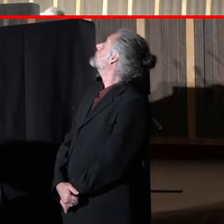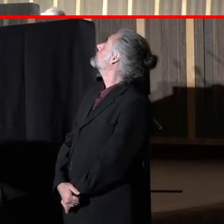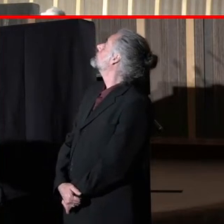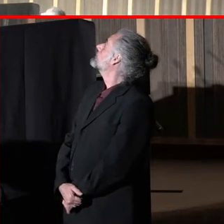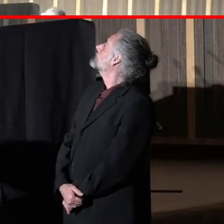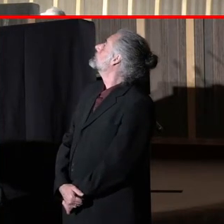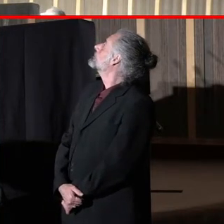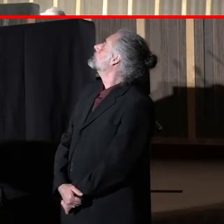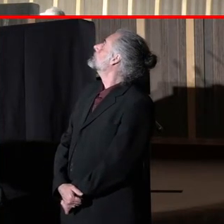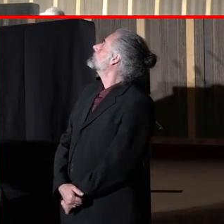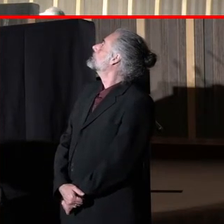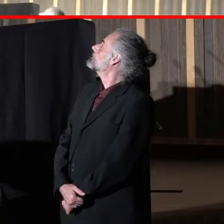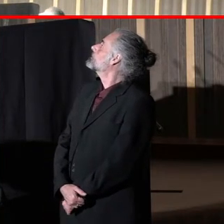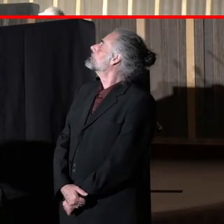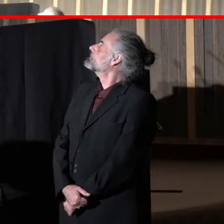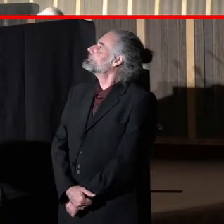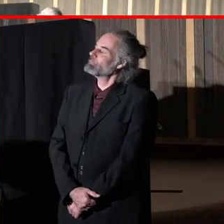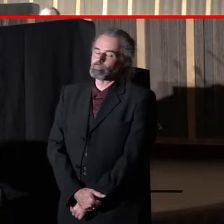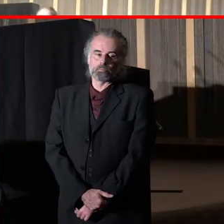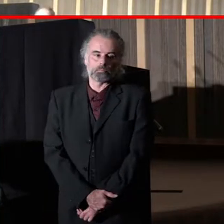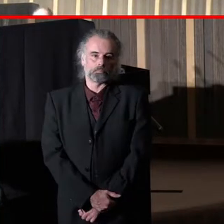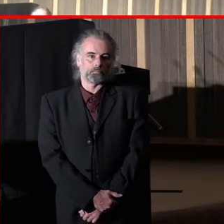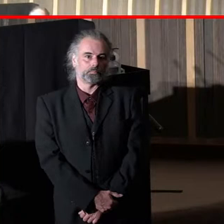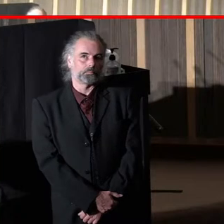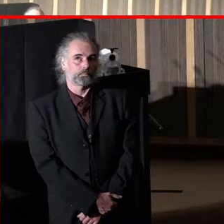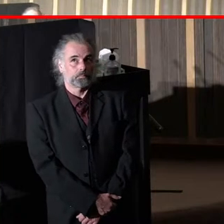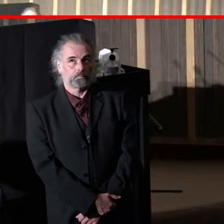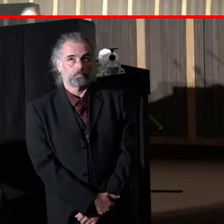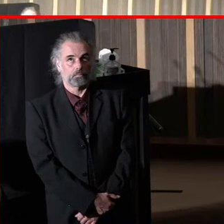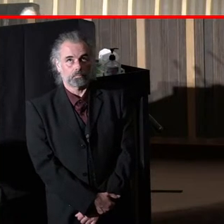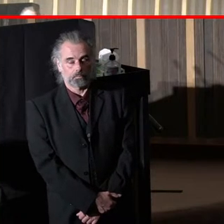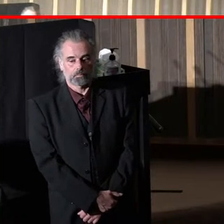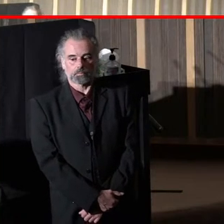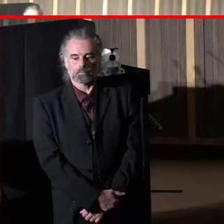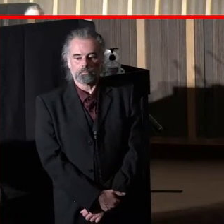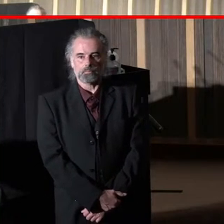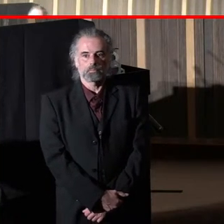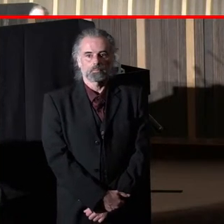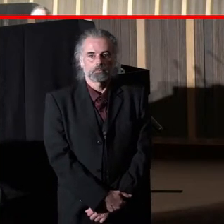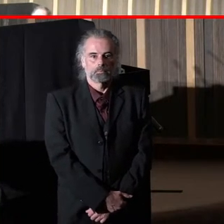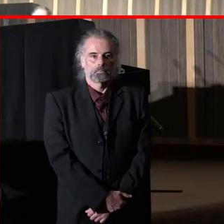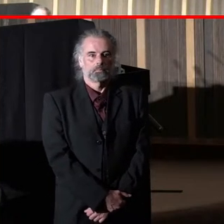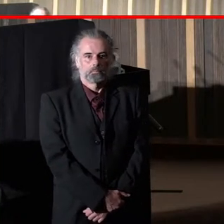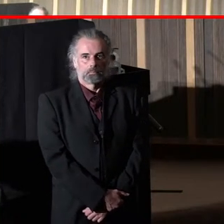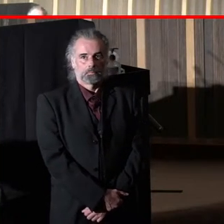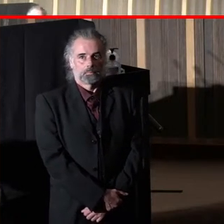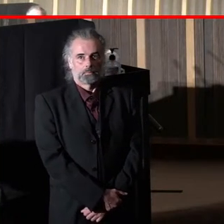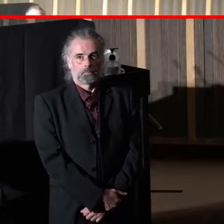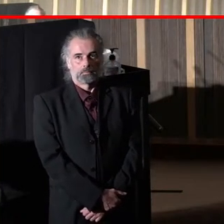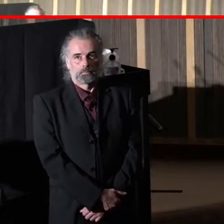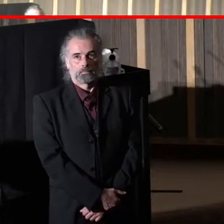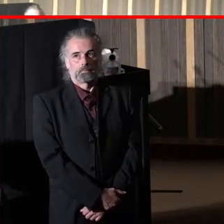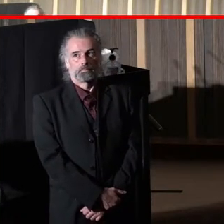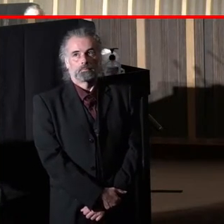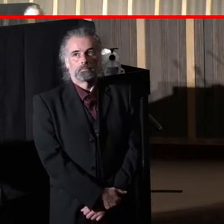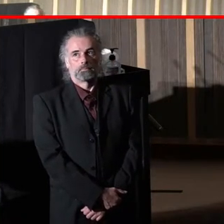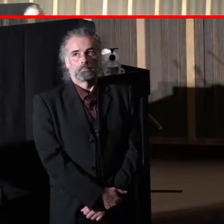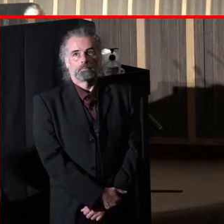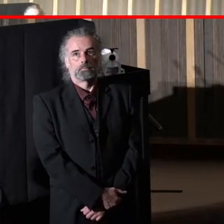You're muted, Stephanie. Yeah, we're not hearing you at the moment, but we'll just see if that audio... Okay, sorry. We got it now. Can you hear me?